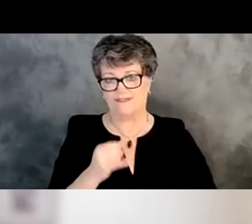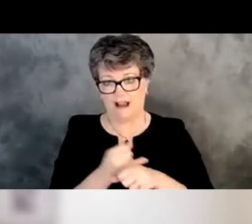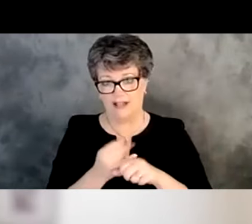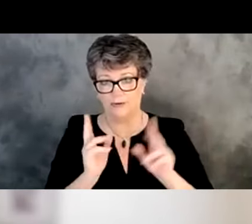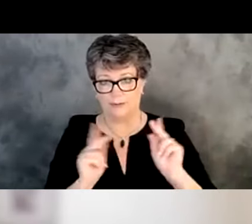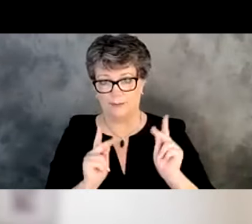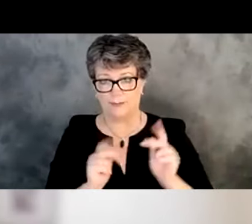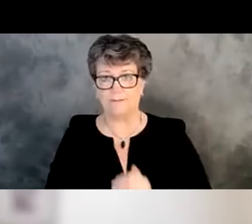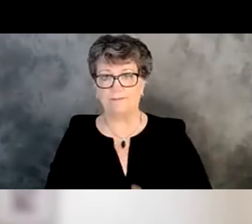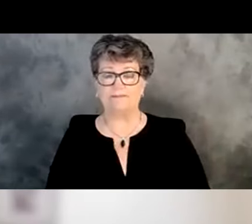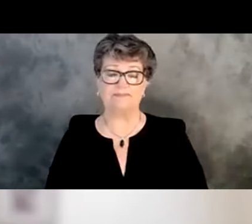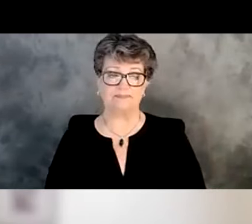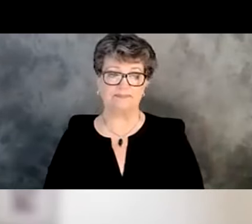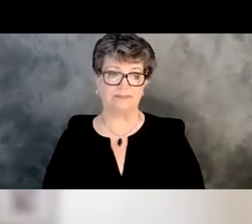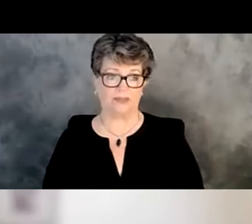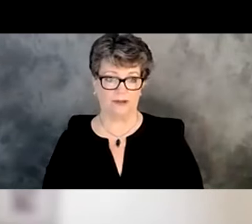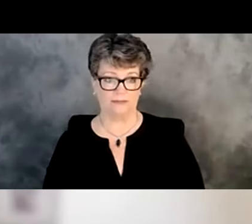Next slide, please.